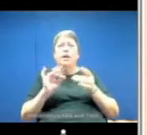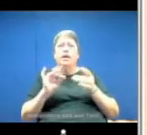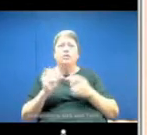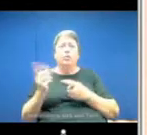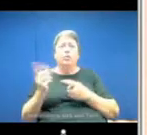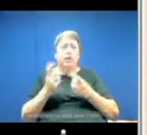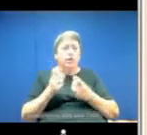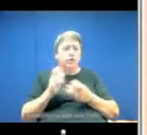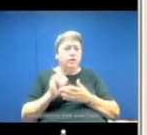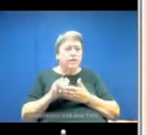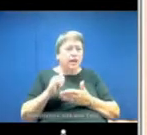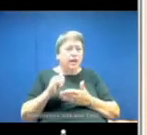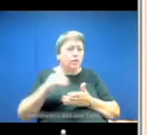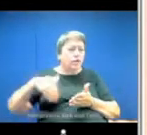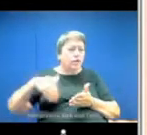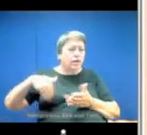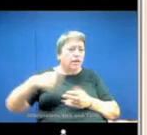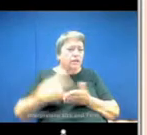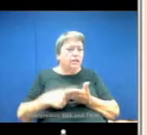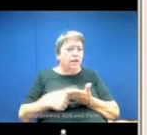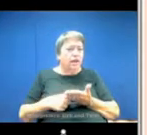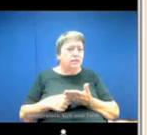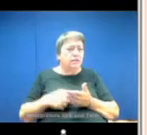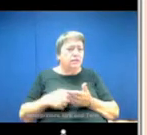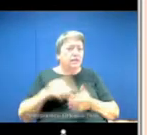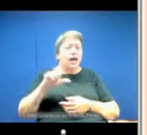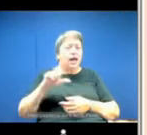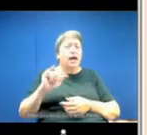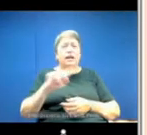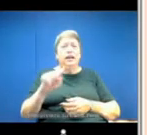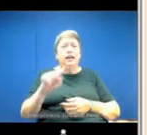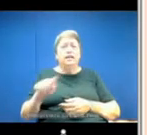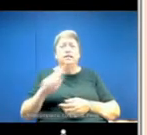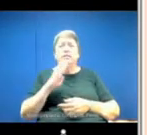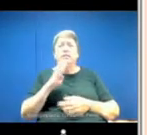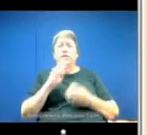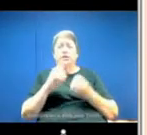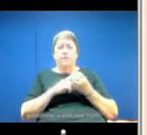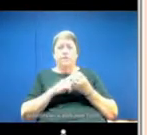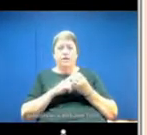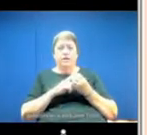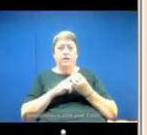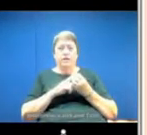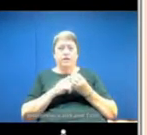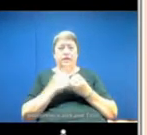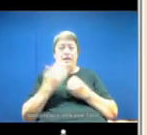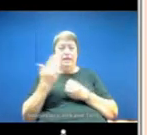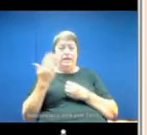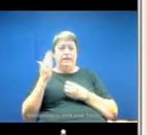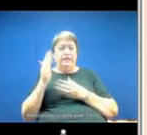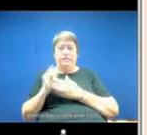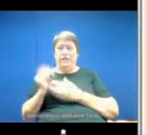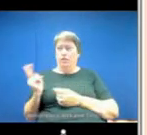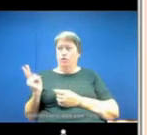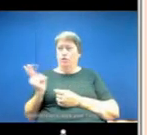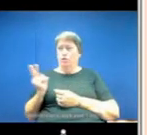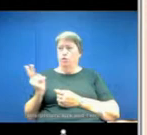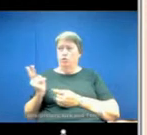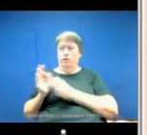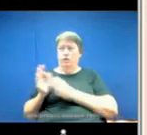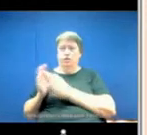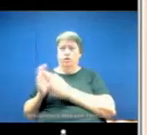haven't discussed yet. And Liz has talked about it being that, or it seems that these interpreters would be more like an